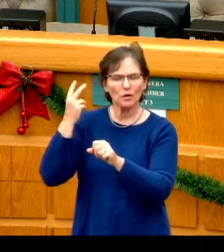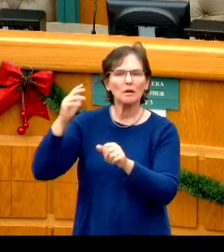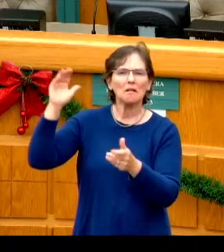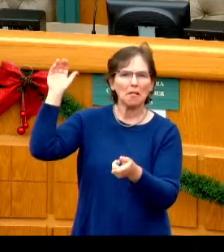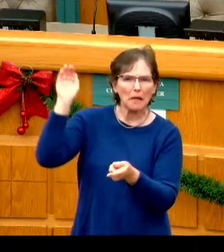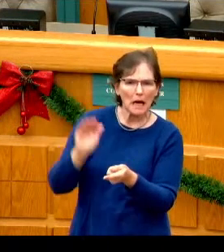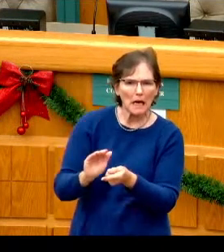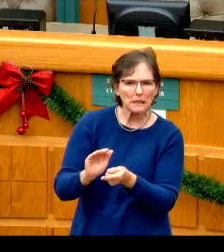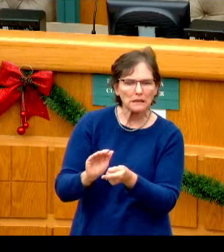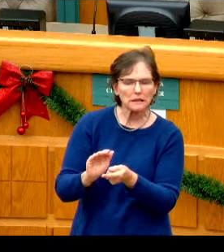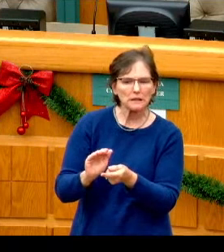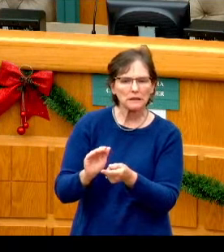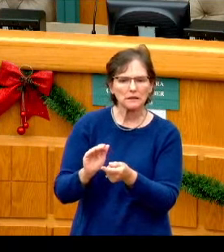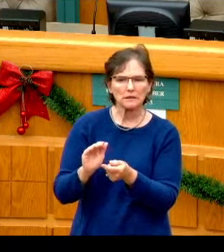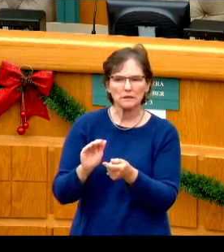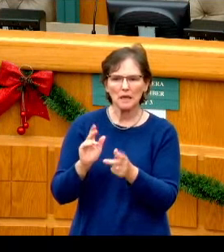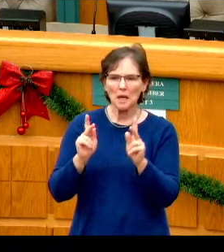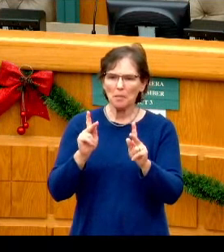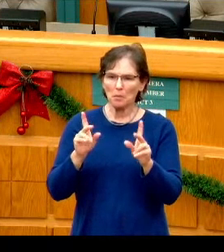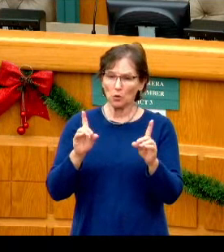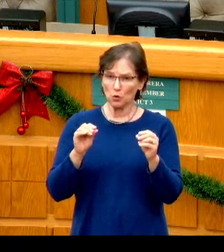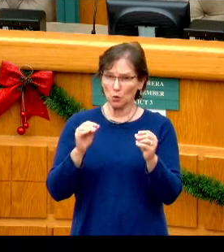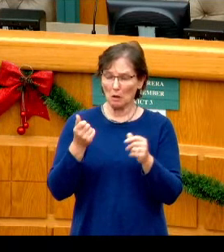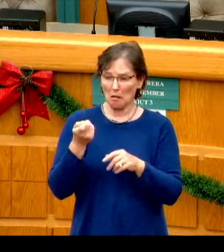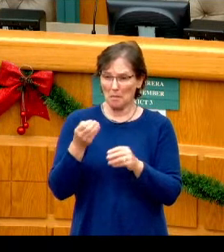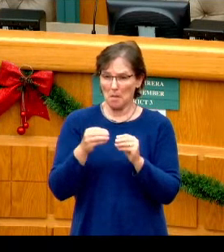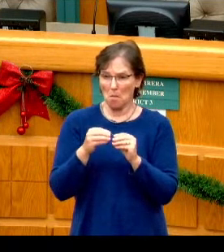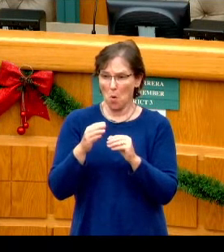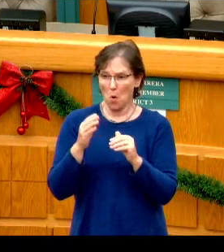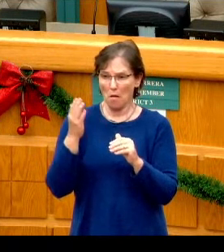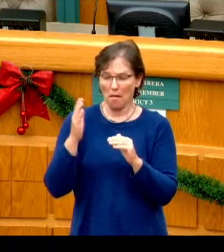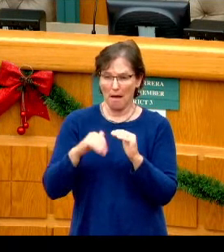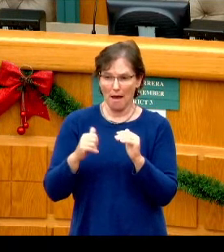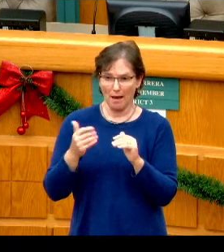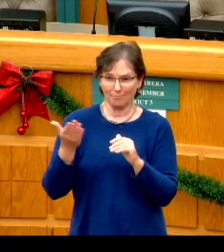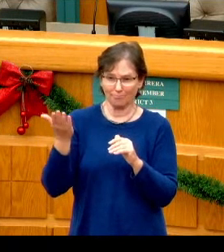before earlier in the pandemic to try to keep our distance from other people.